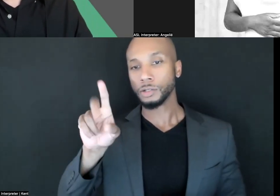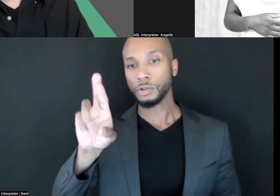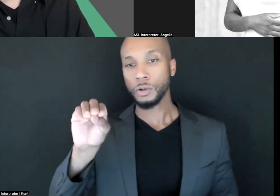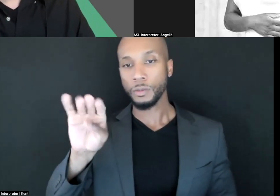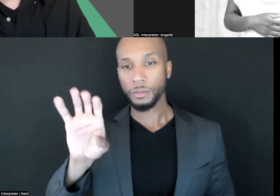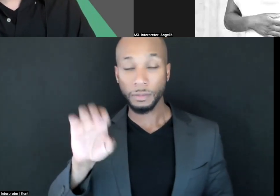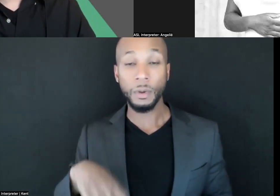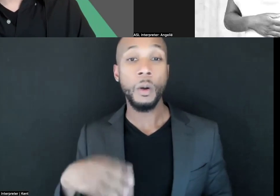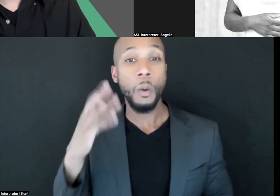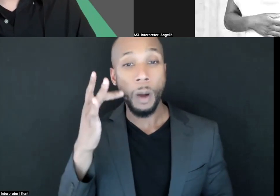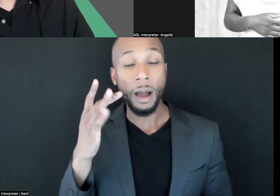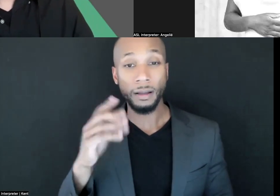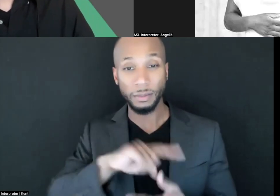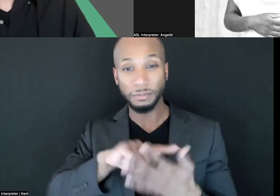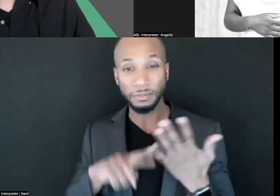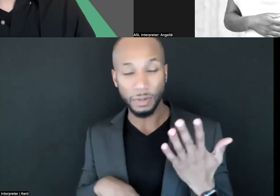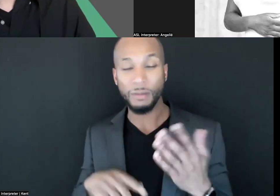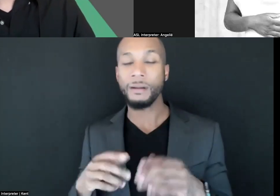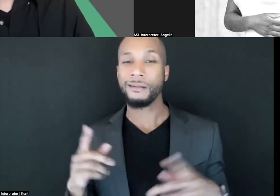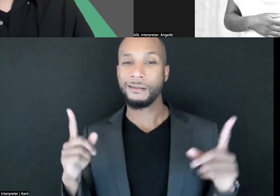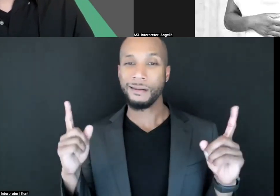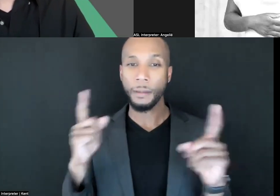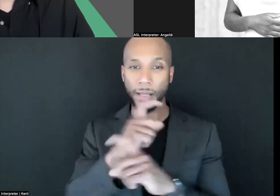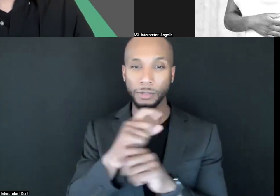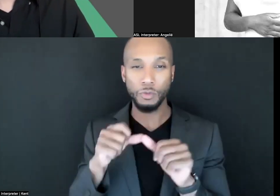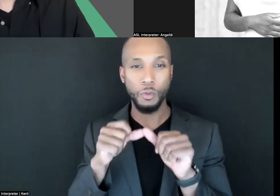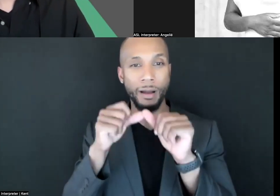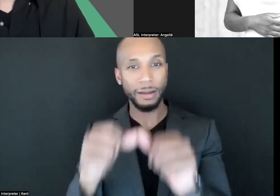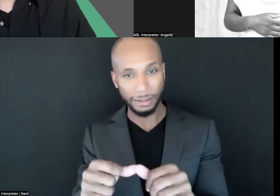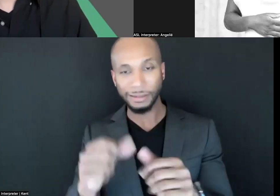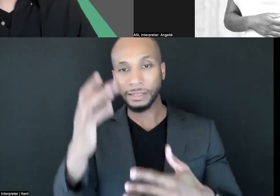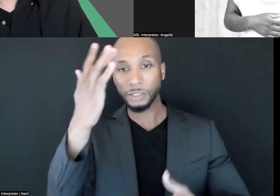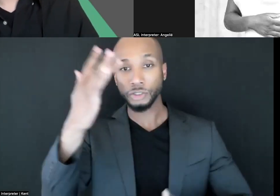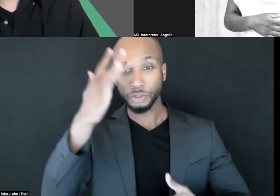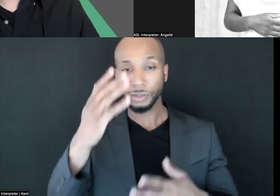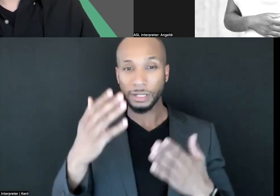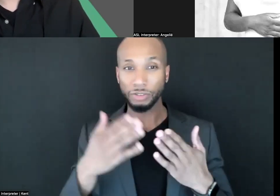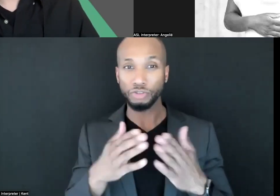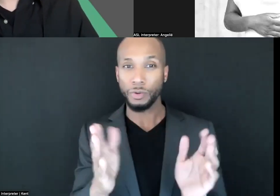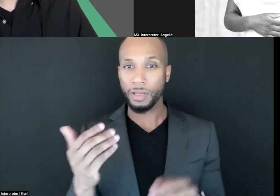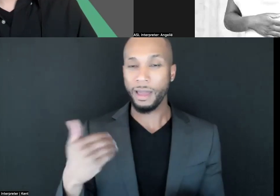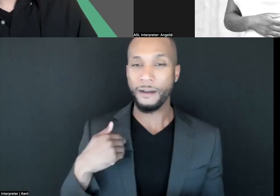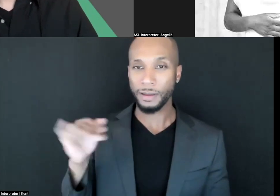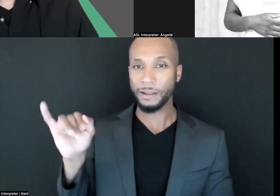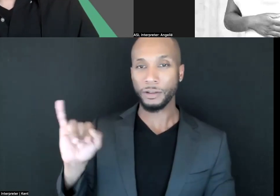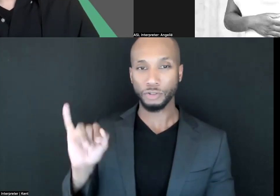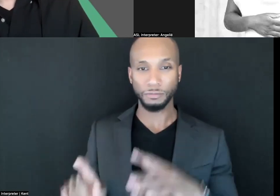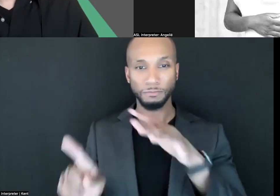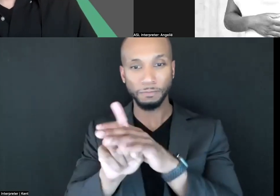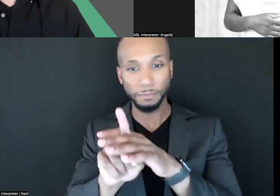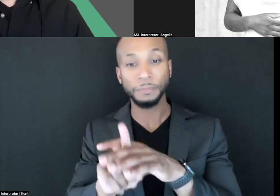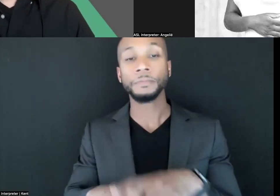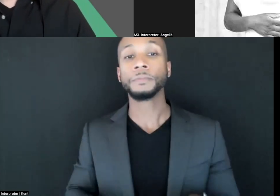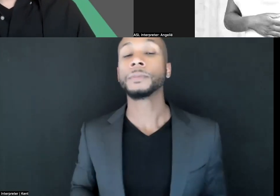complex chronic conditions that generally have an infectious onset. So